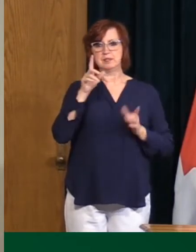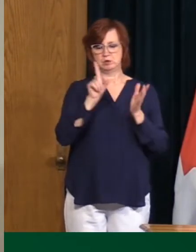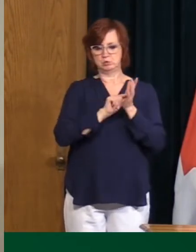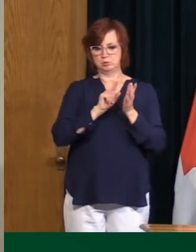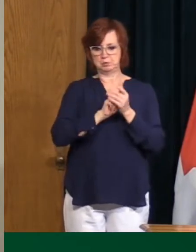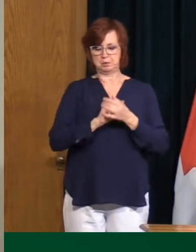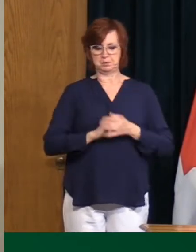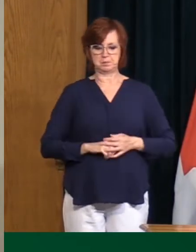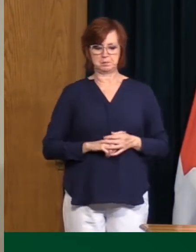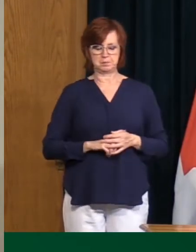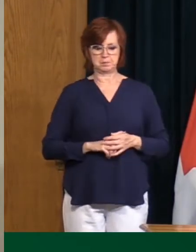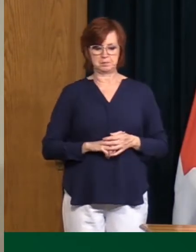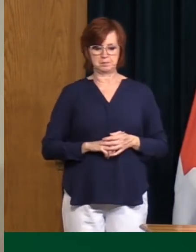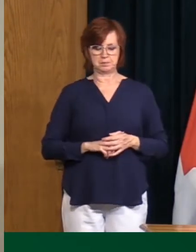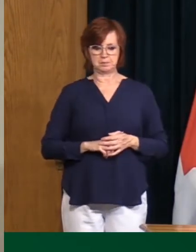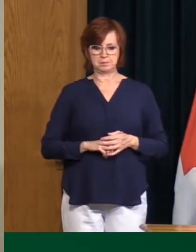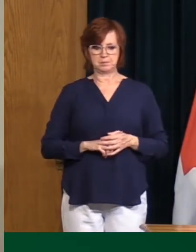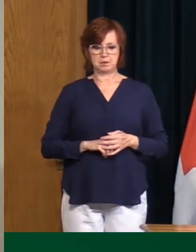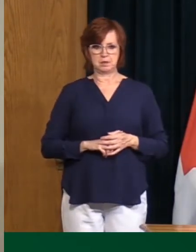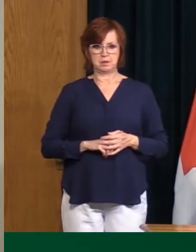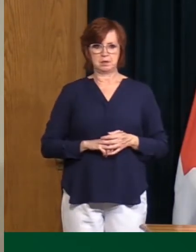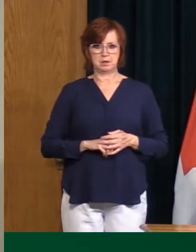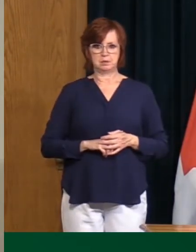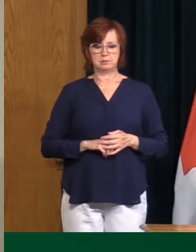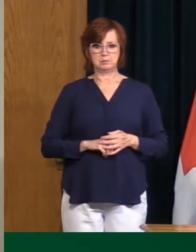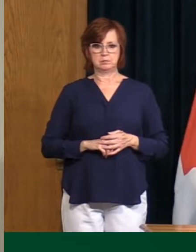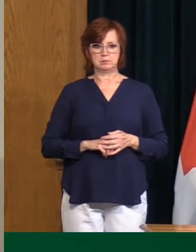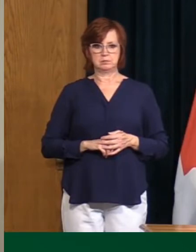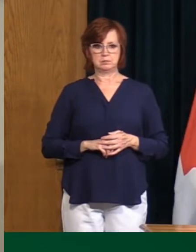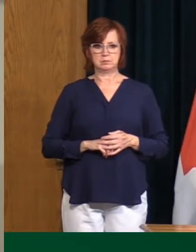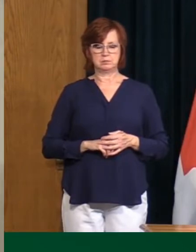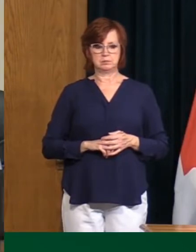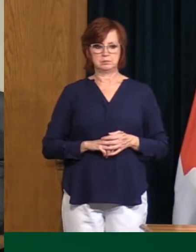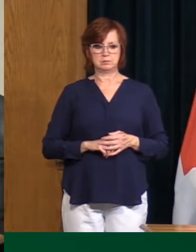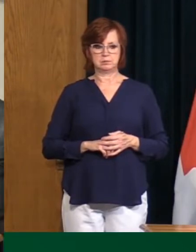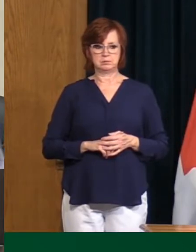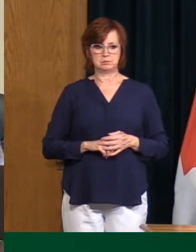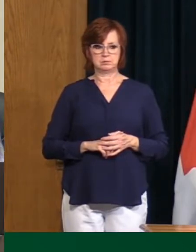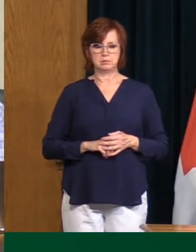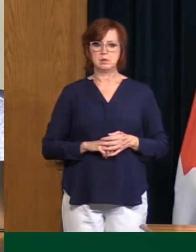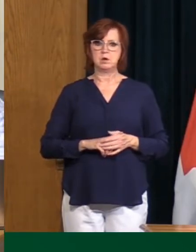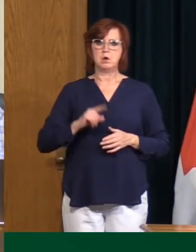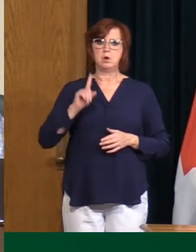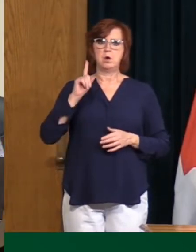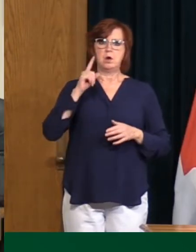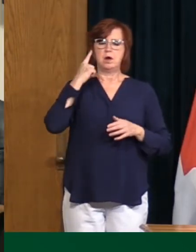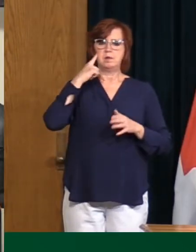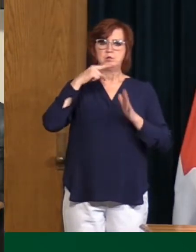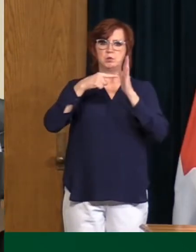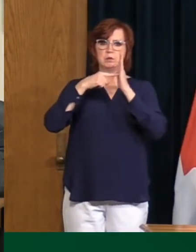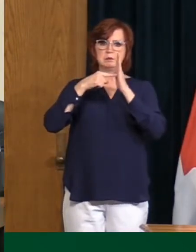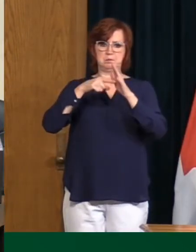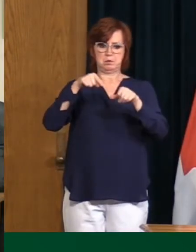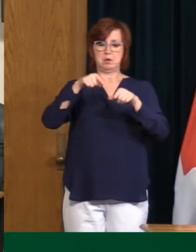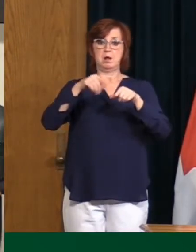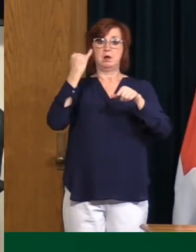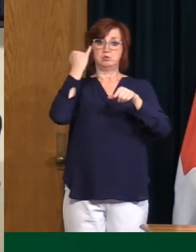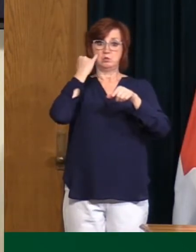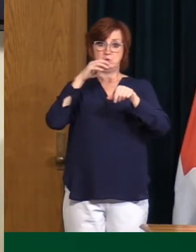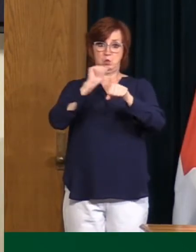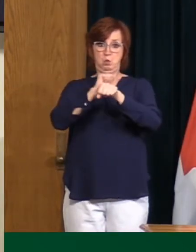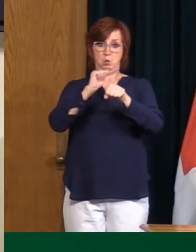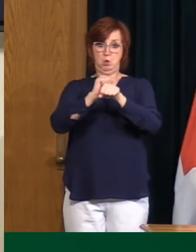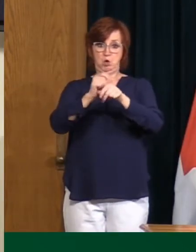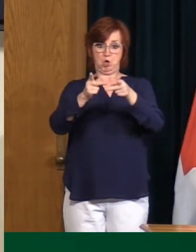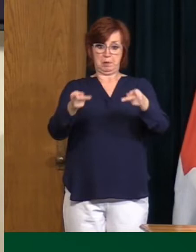about the expanded testing to mobile work sites, high volume work settings, as they're described. How will that testing be